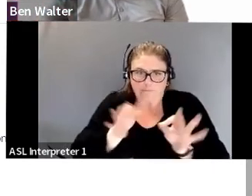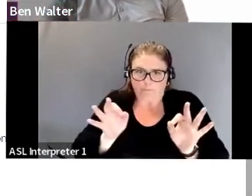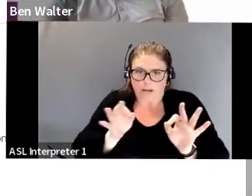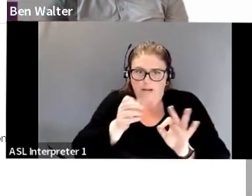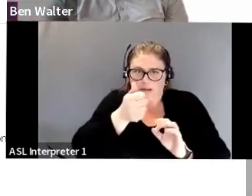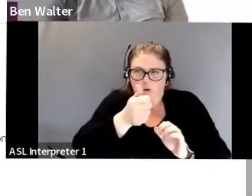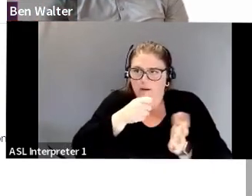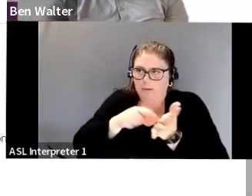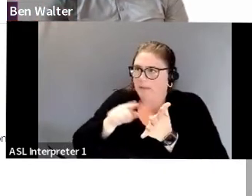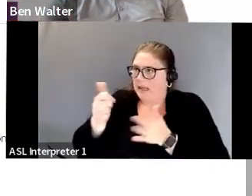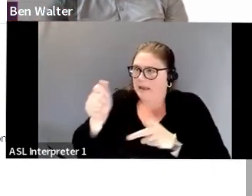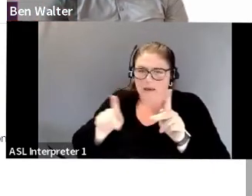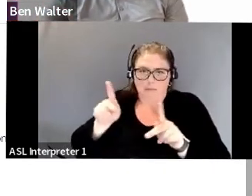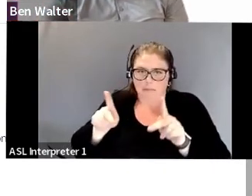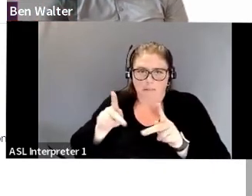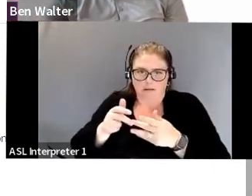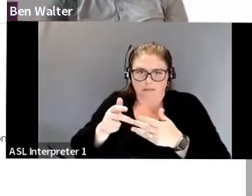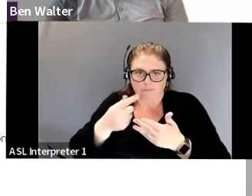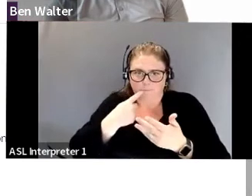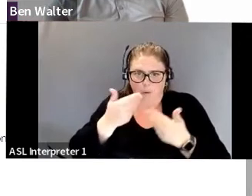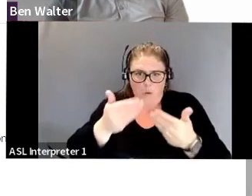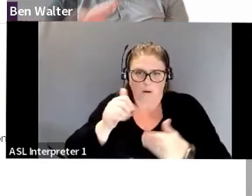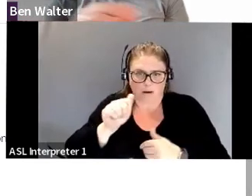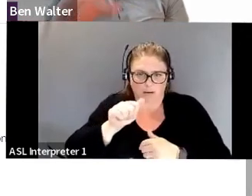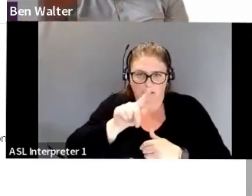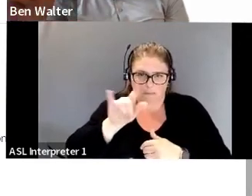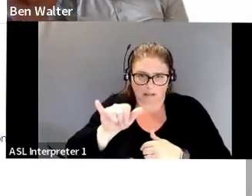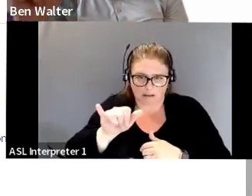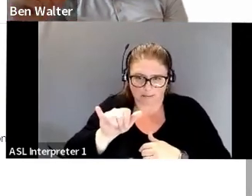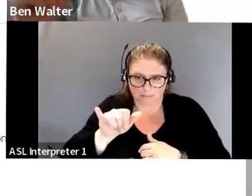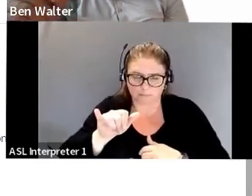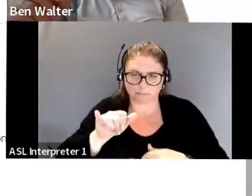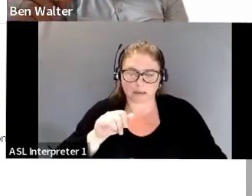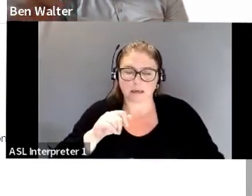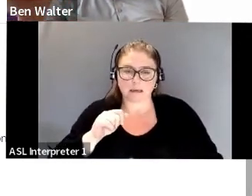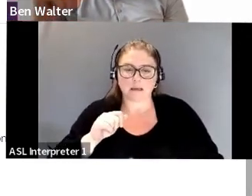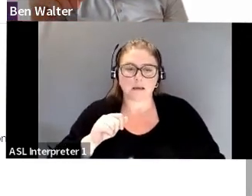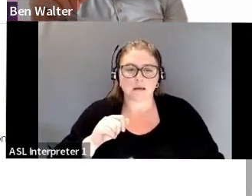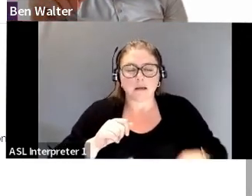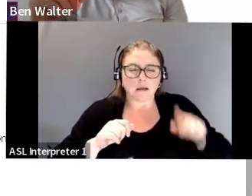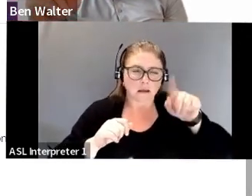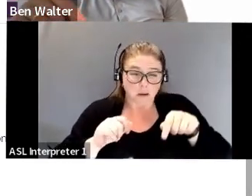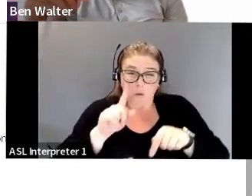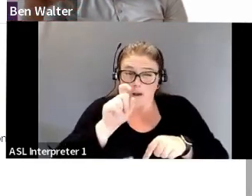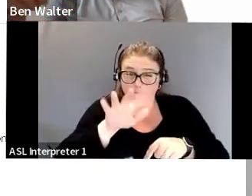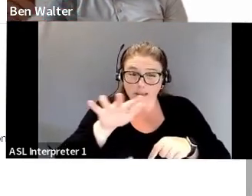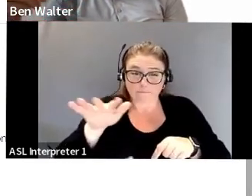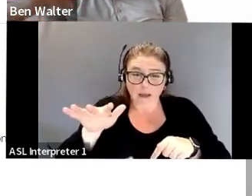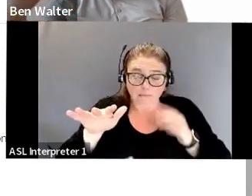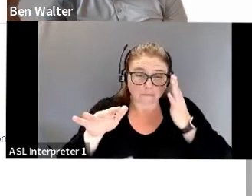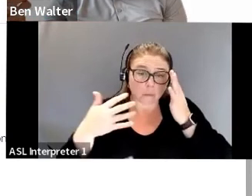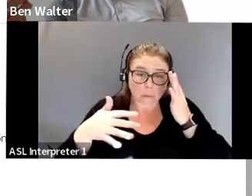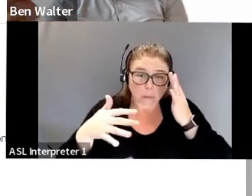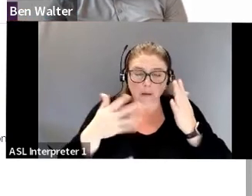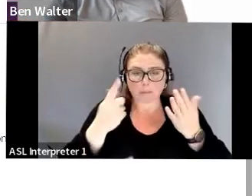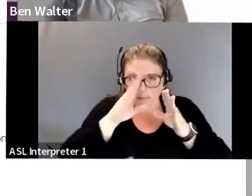business. Now I'll come back to the Hire a Grant Writer button in 1 second, but I want to show you how to narrow down this list so that you can actually see programs that are eligible to